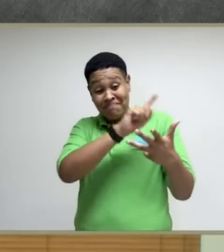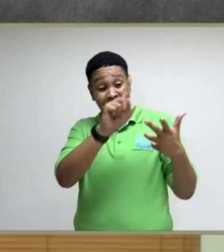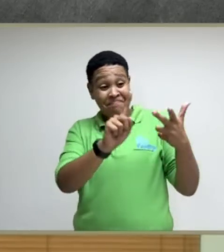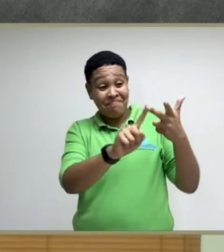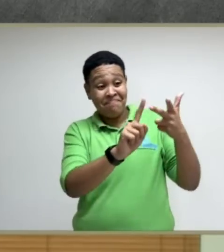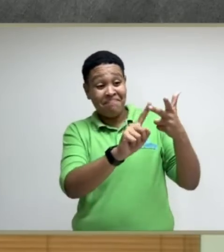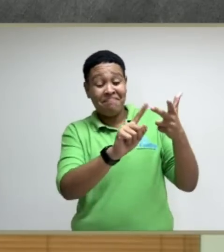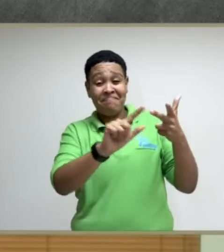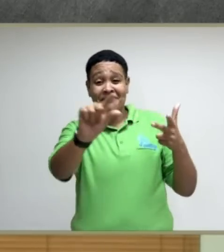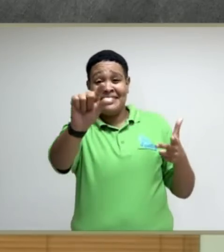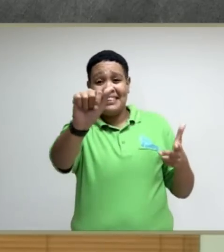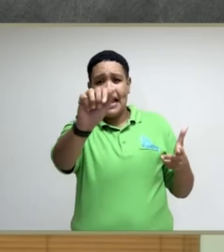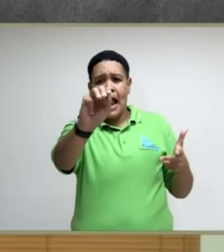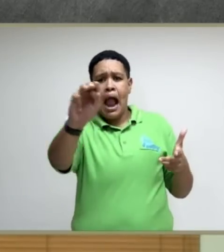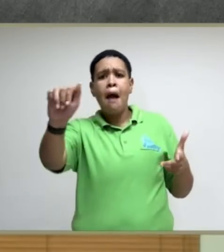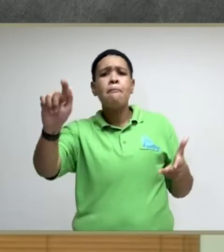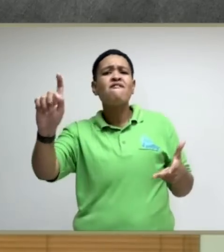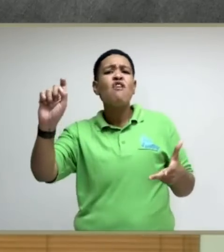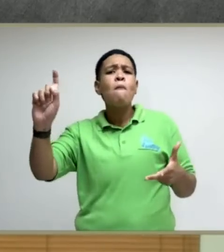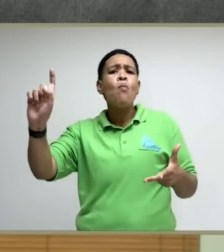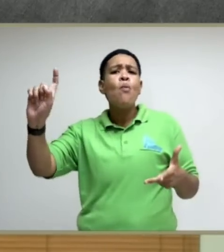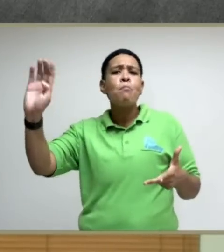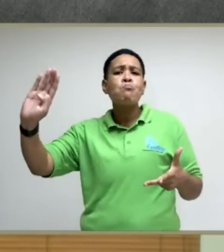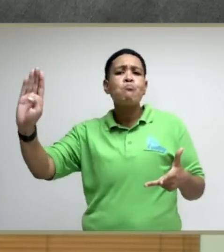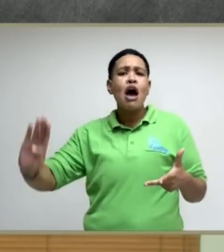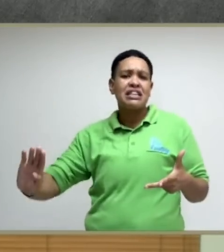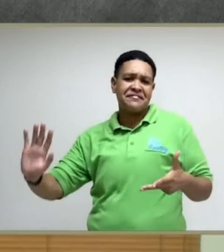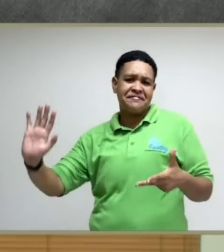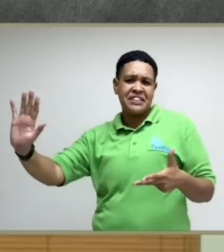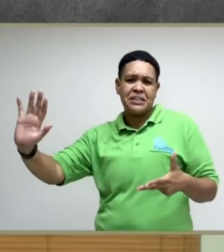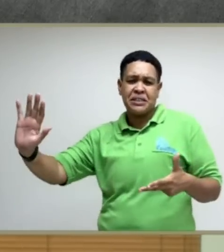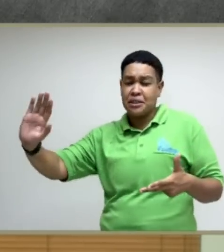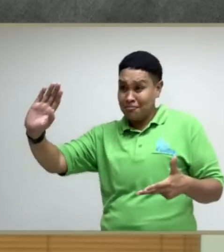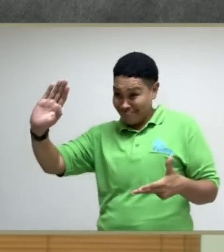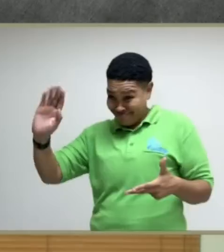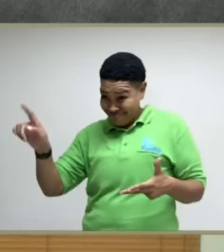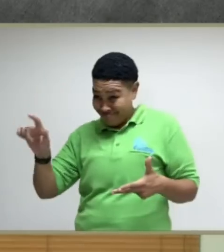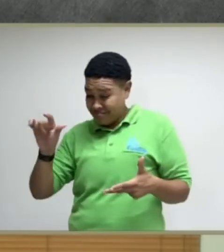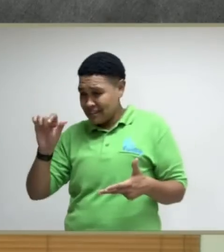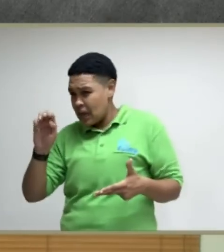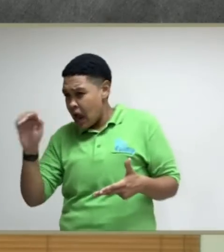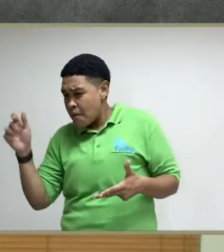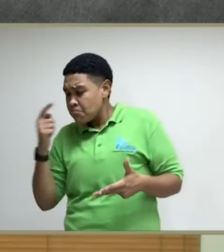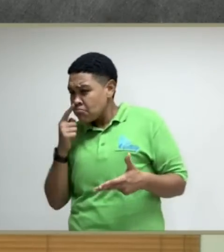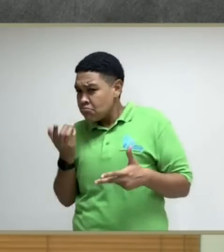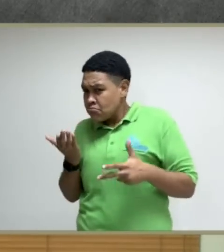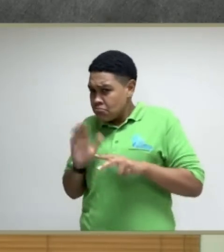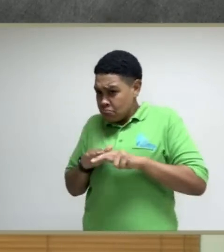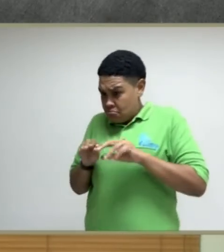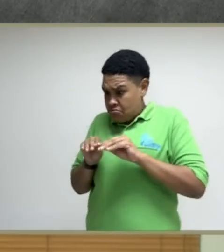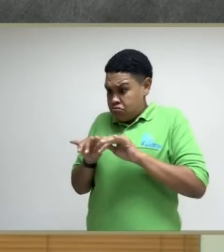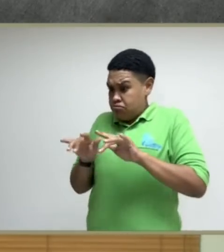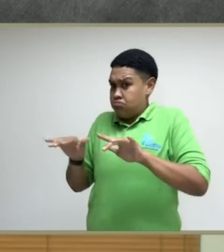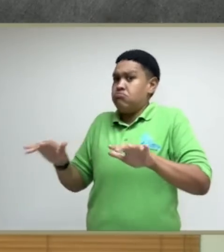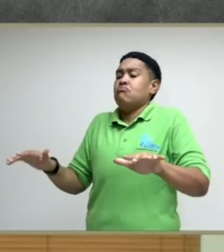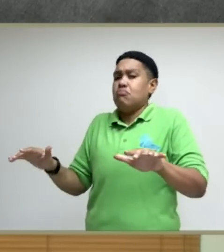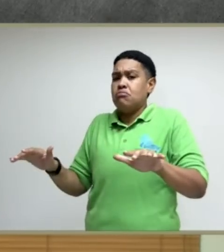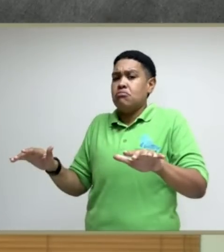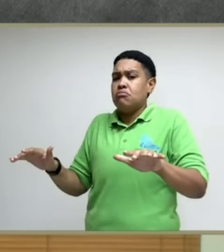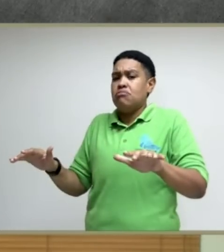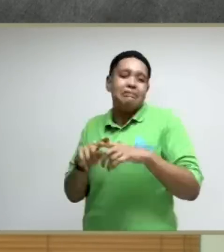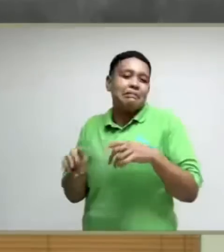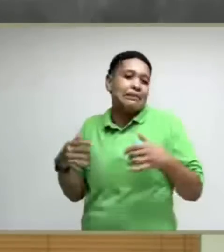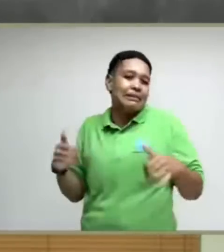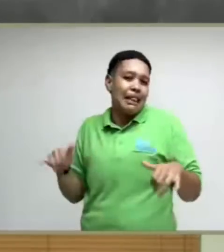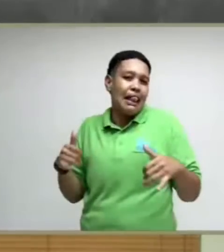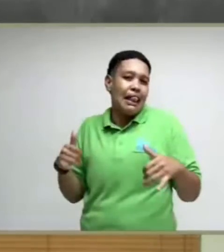the Brazilian variant, which also has shown to have some increased transmissibility, but still